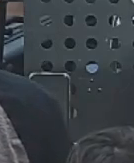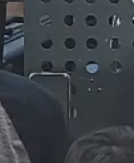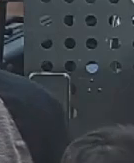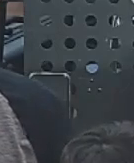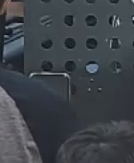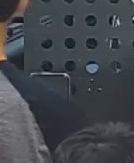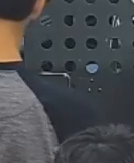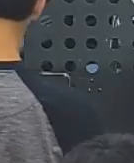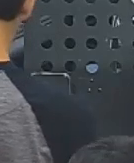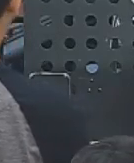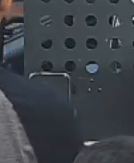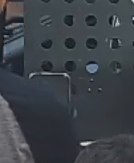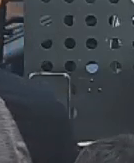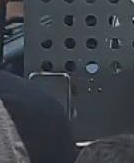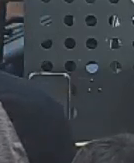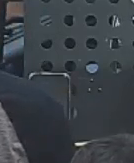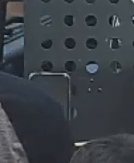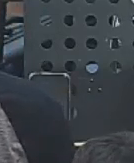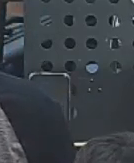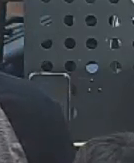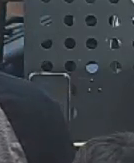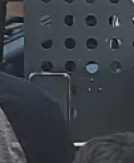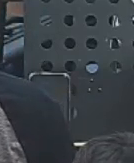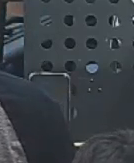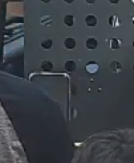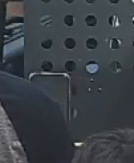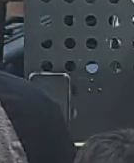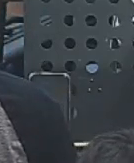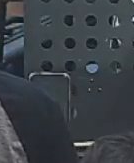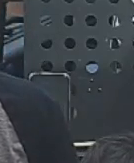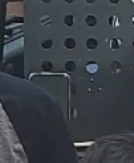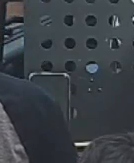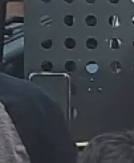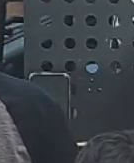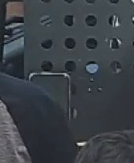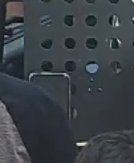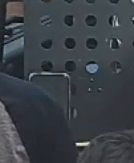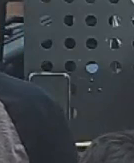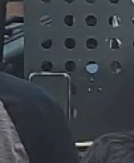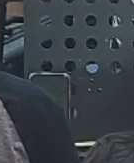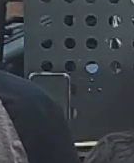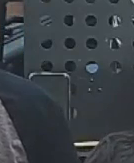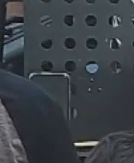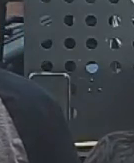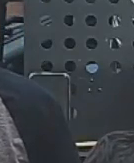As I bless for your small ones, deliverance, the daily lives, the schools,